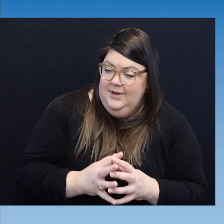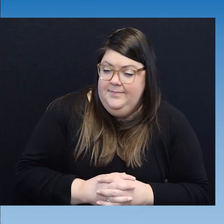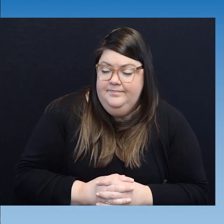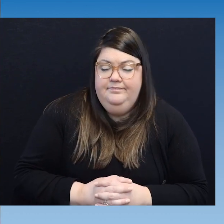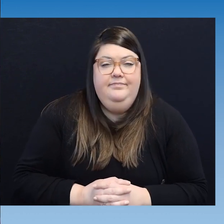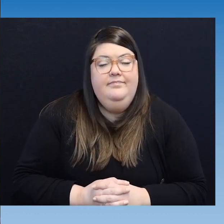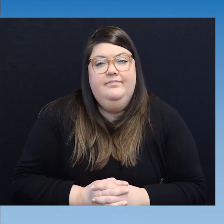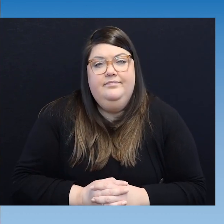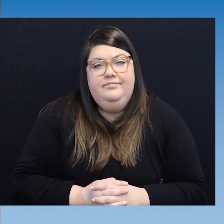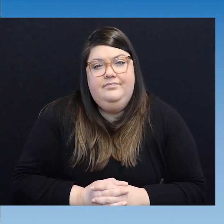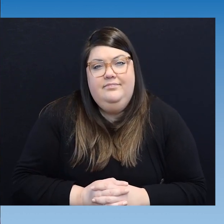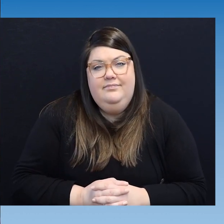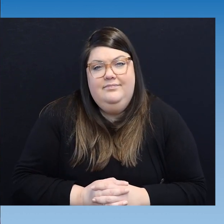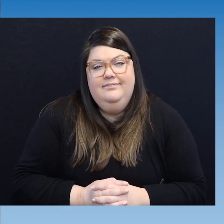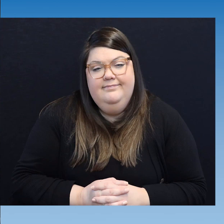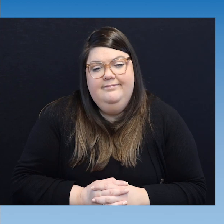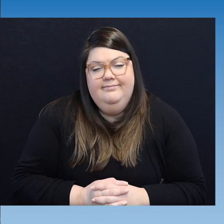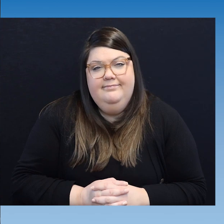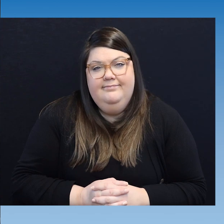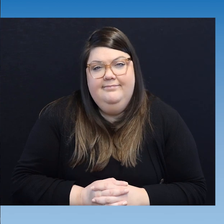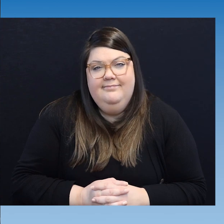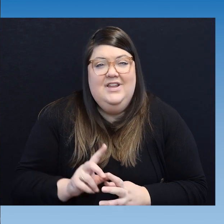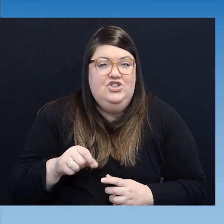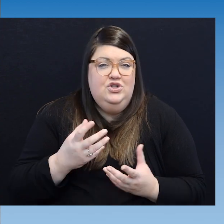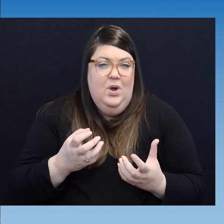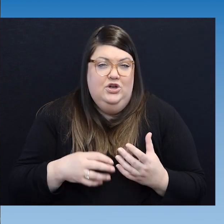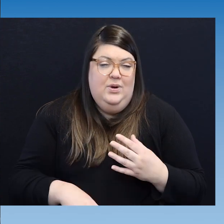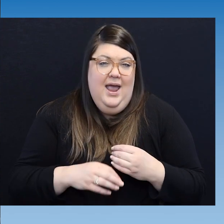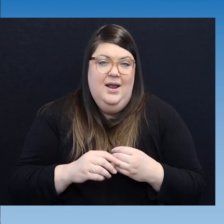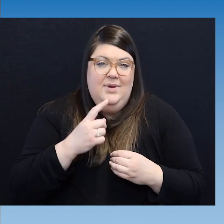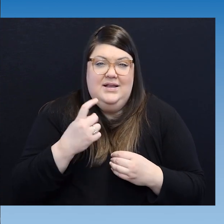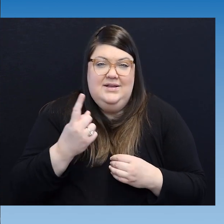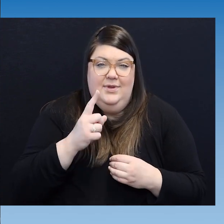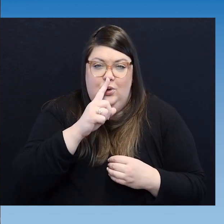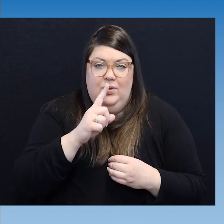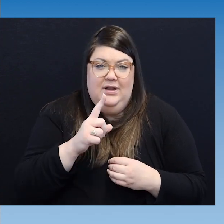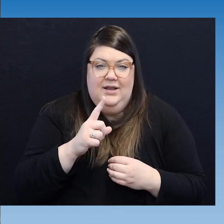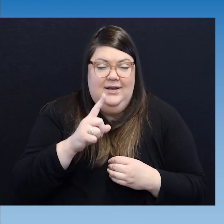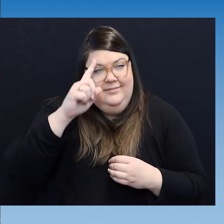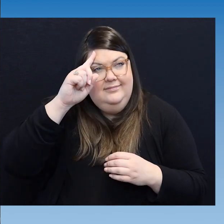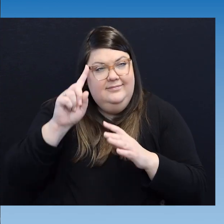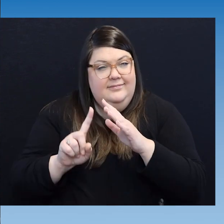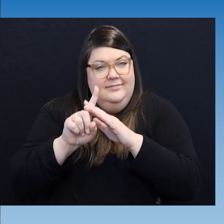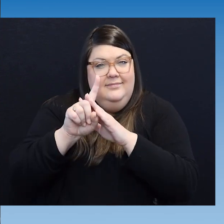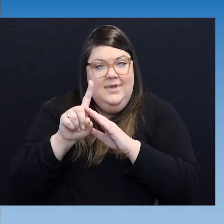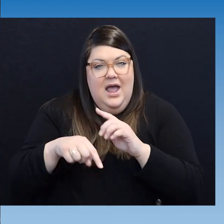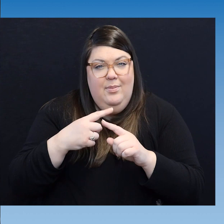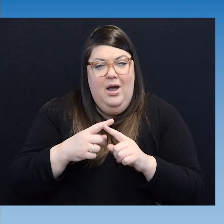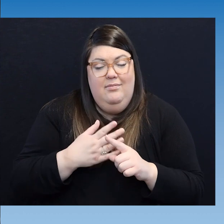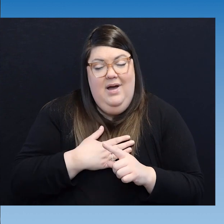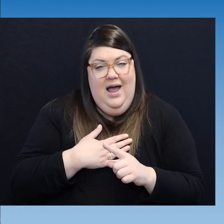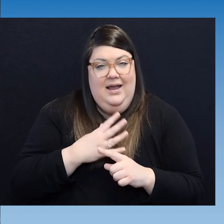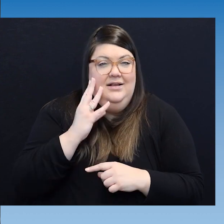something? You know, I could talk a lot. I just wanted to add, because something really popped in my mind about